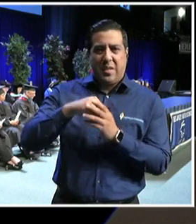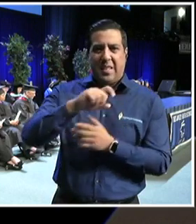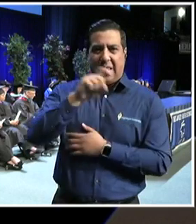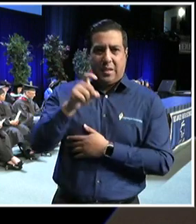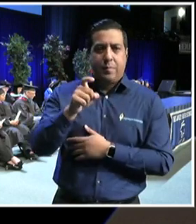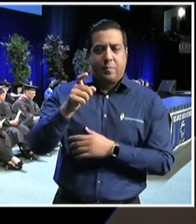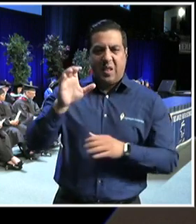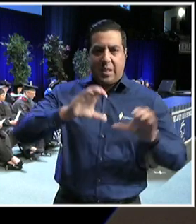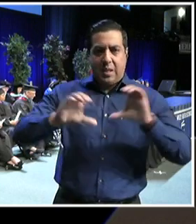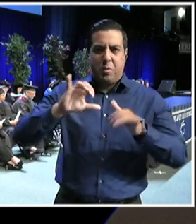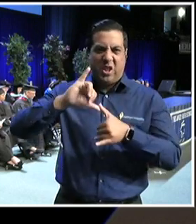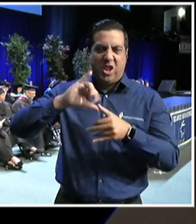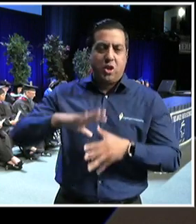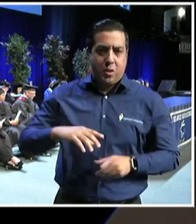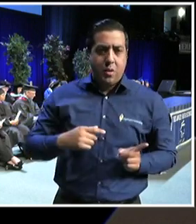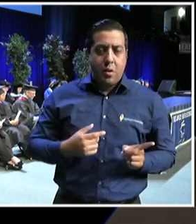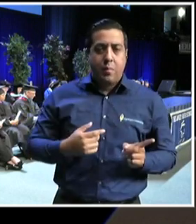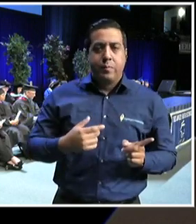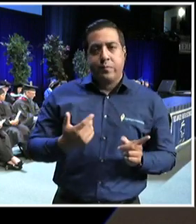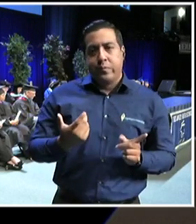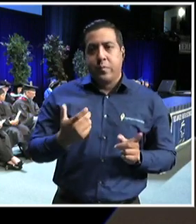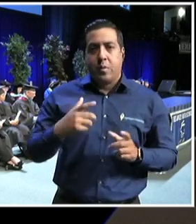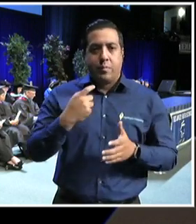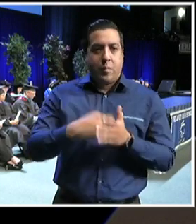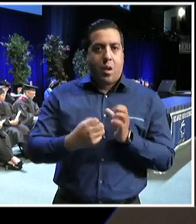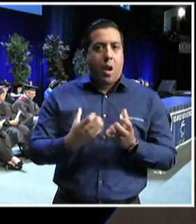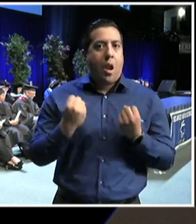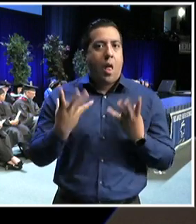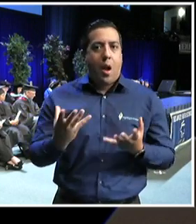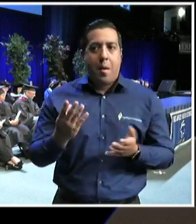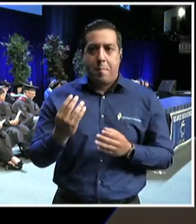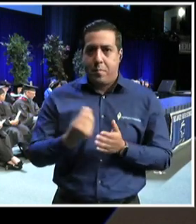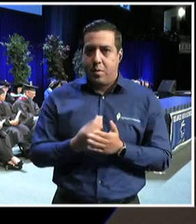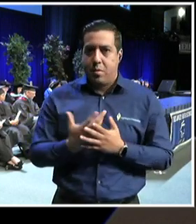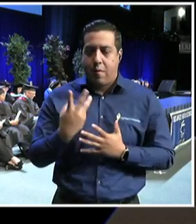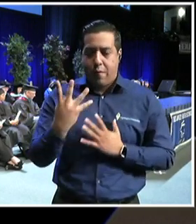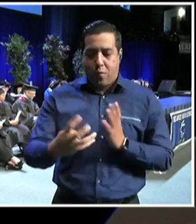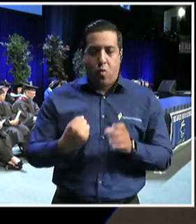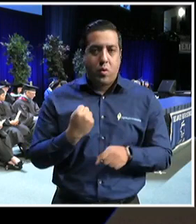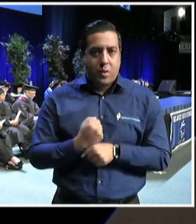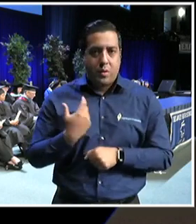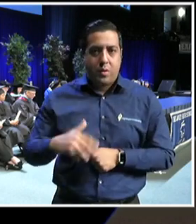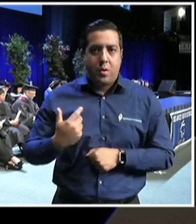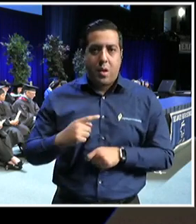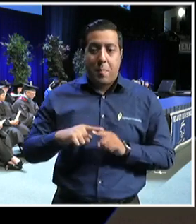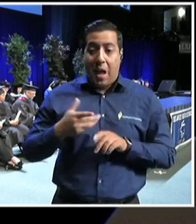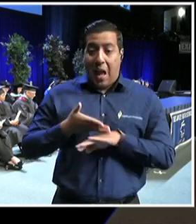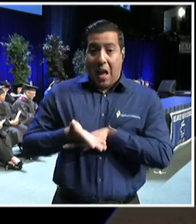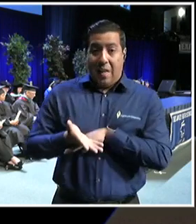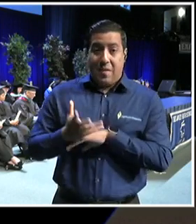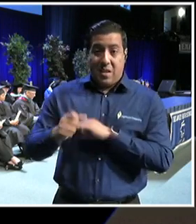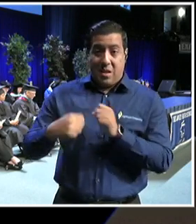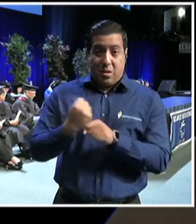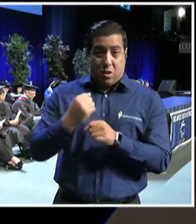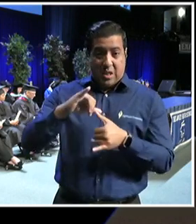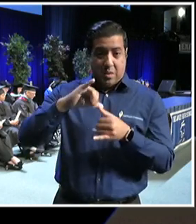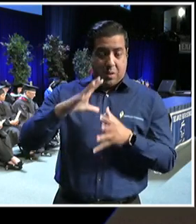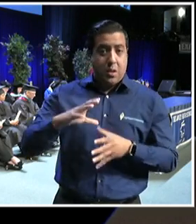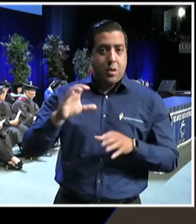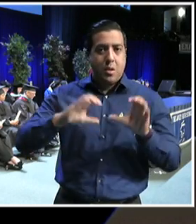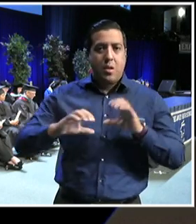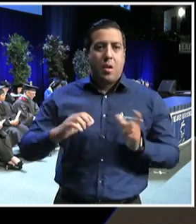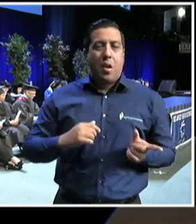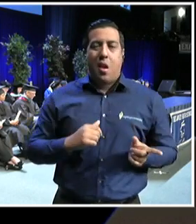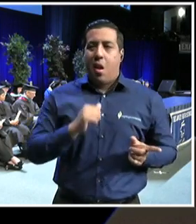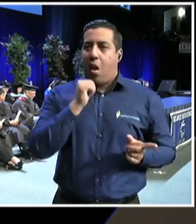chemical engineering. Cost a lot of money, took him 4 years. And after a couple of years as a chemical engineer, he found out he